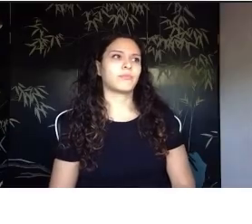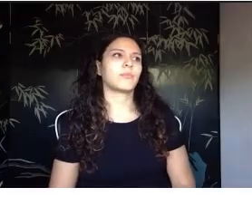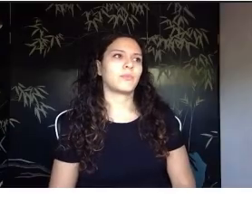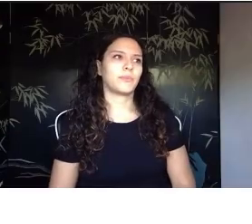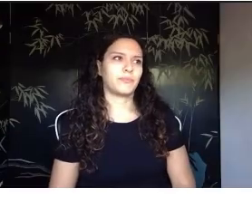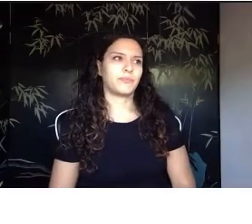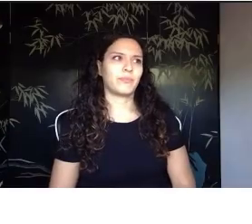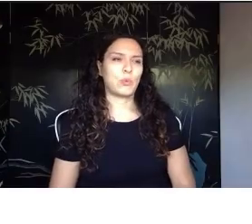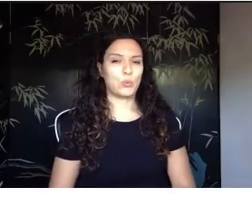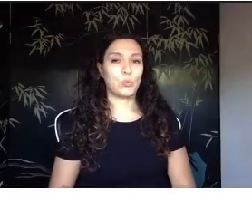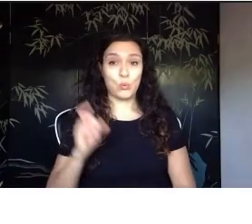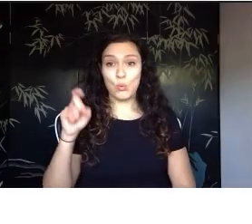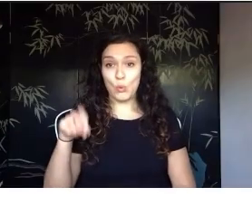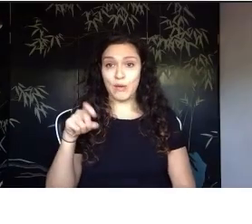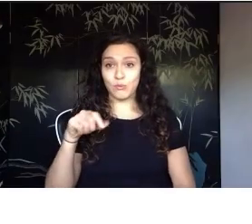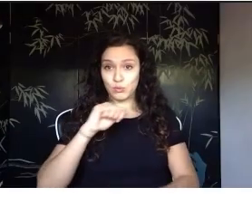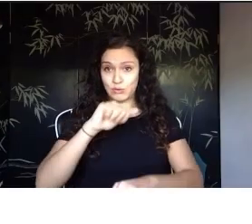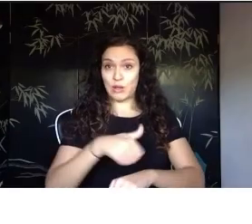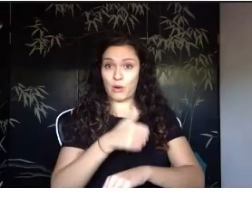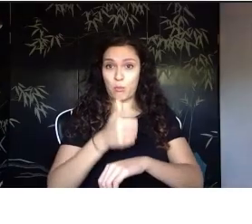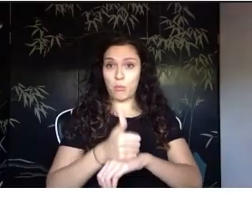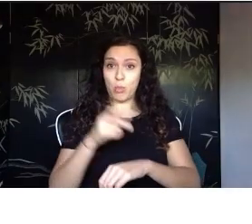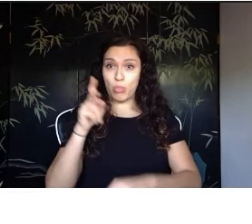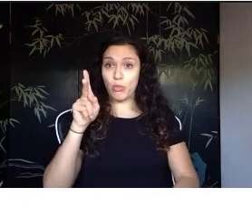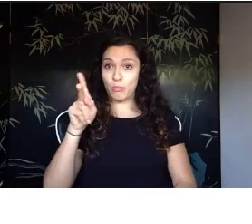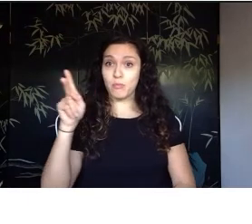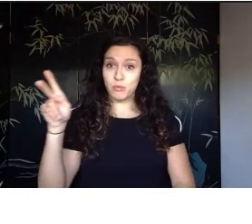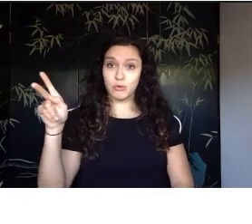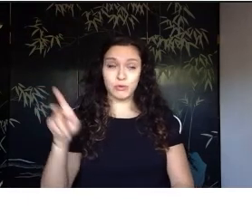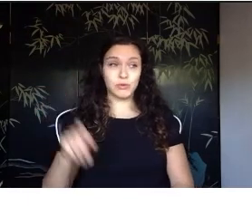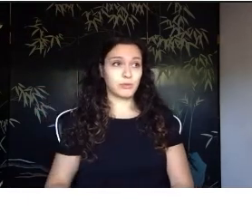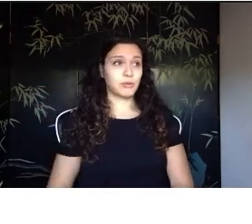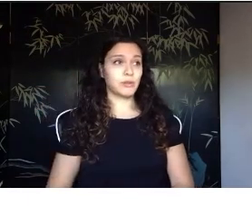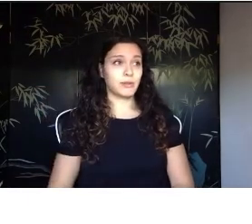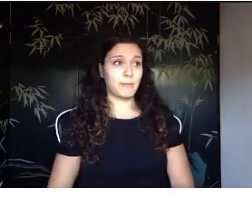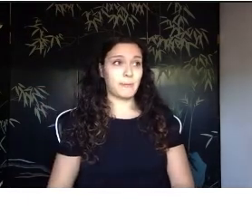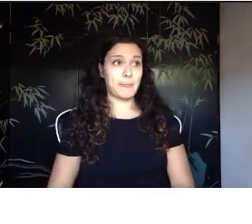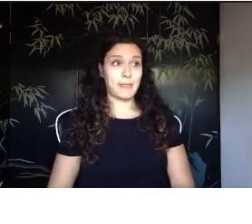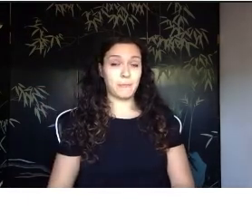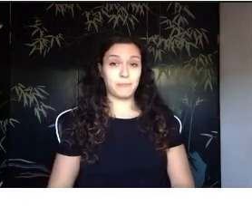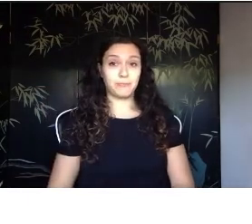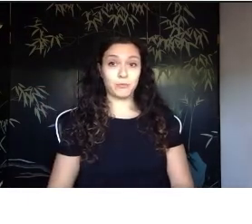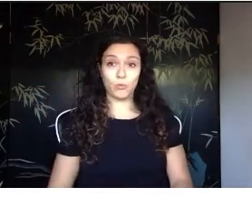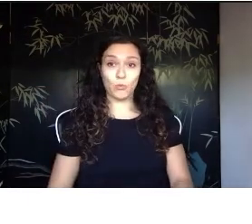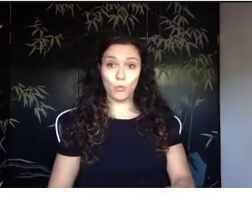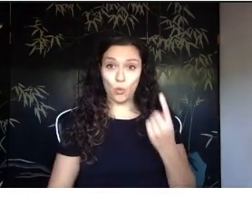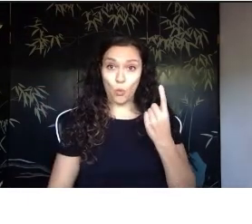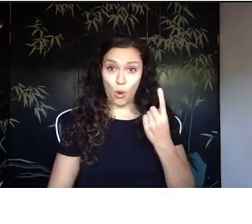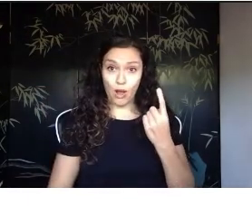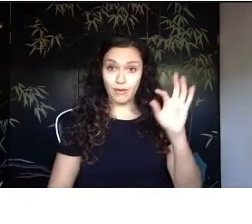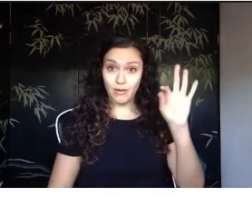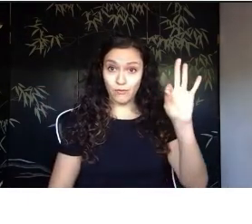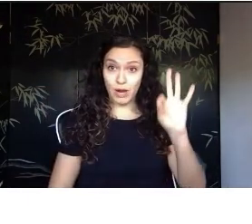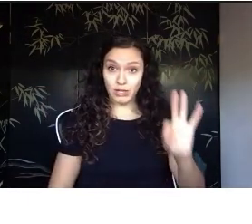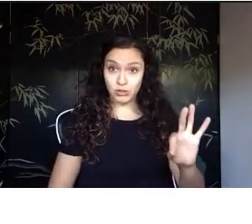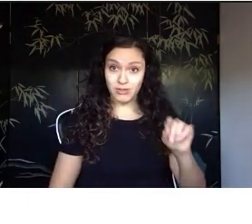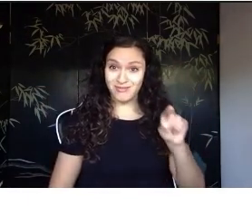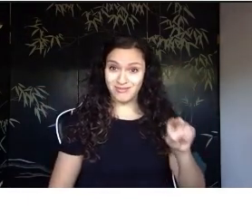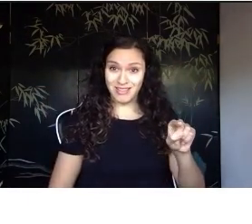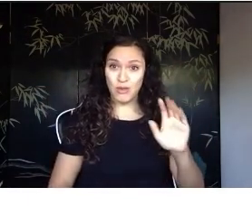So, in order to do that, okay, we'll need to set up a proportion.